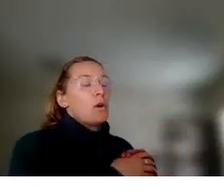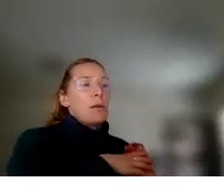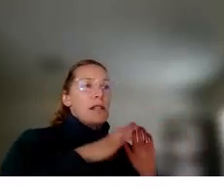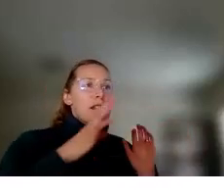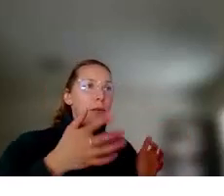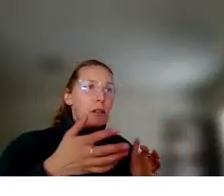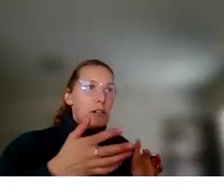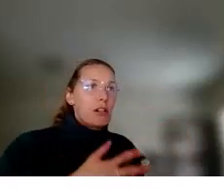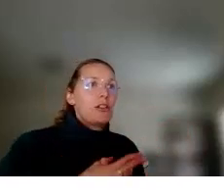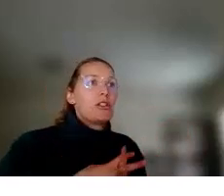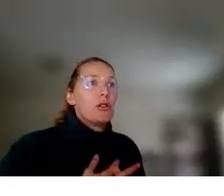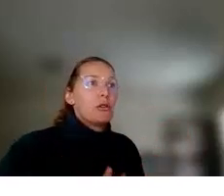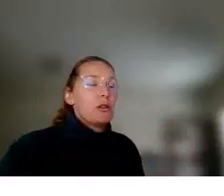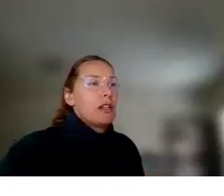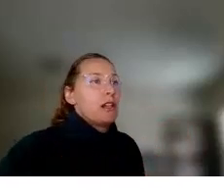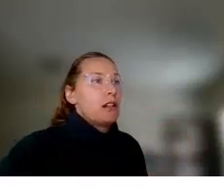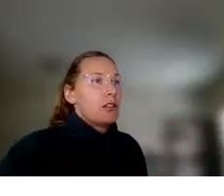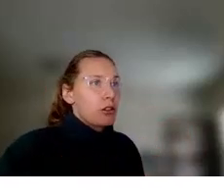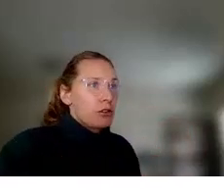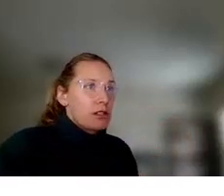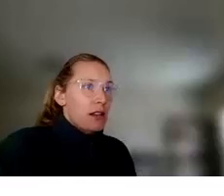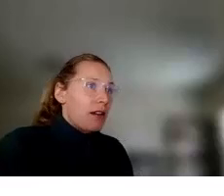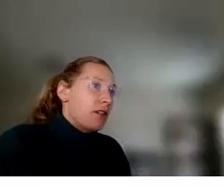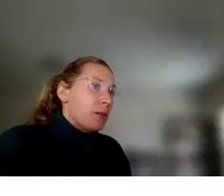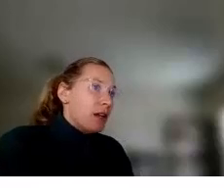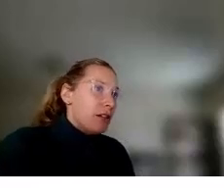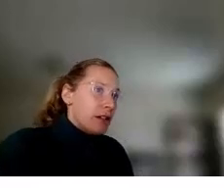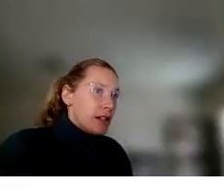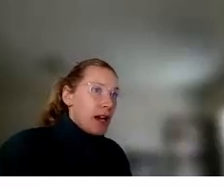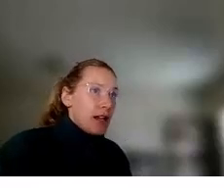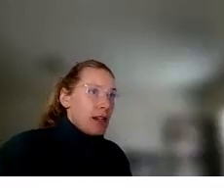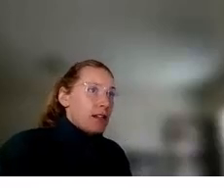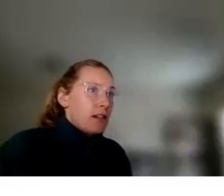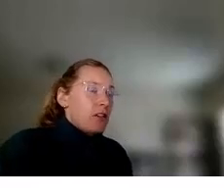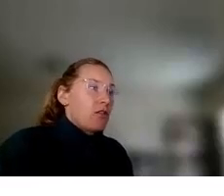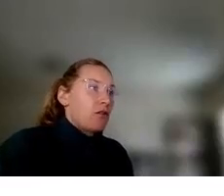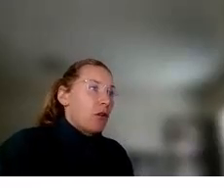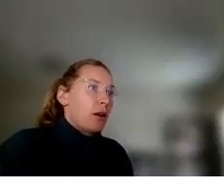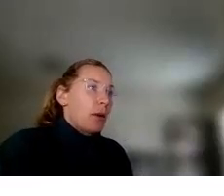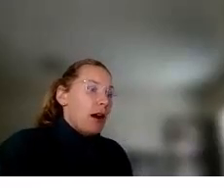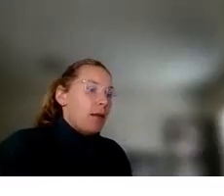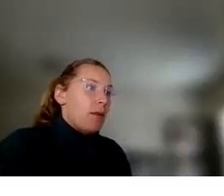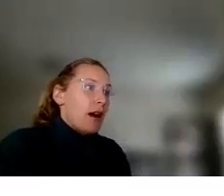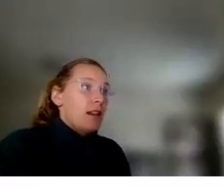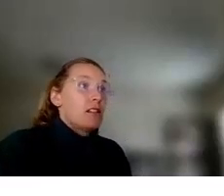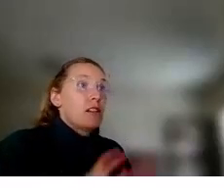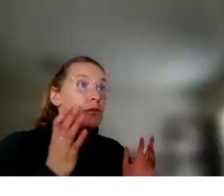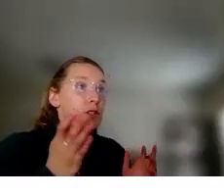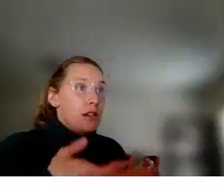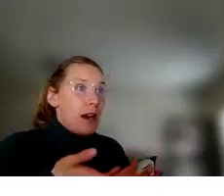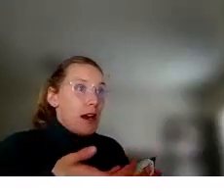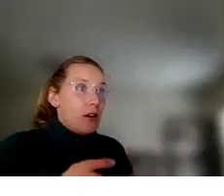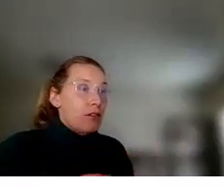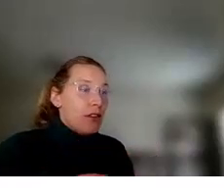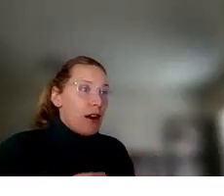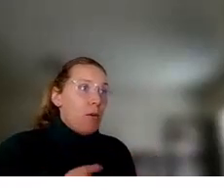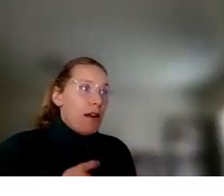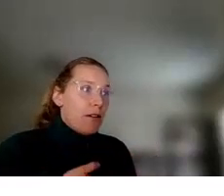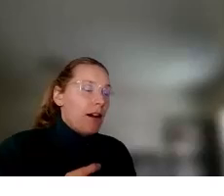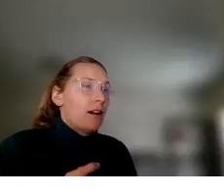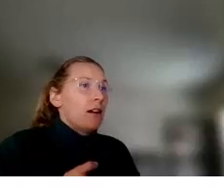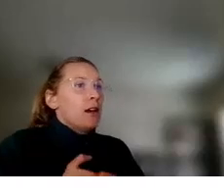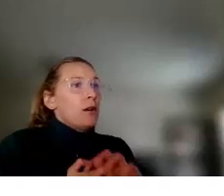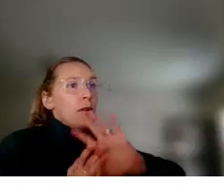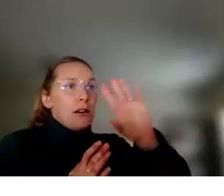form will be similar to the children's life-limiting illness attestation form that is used now for